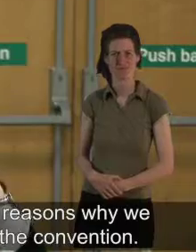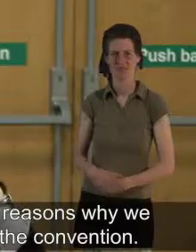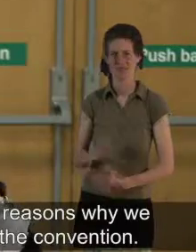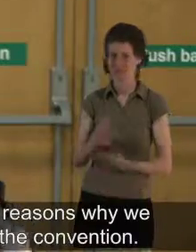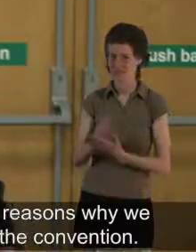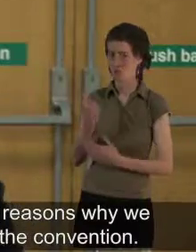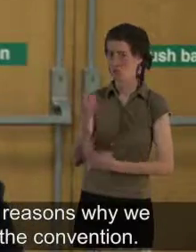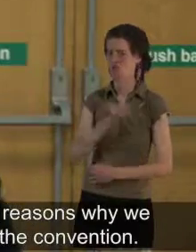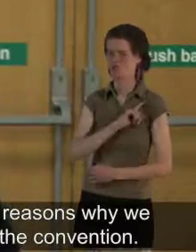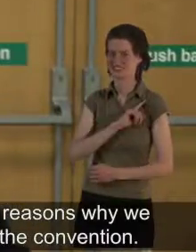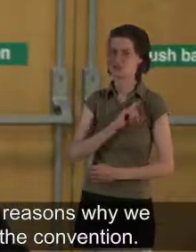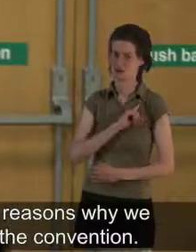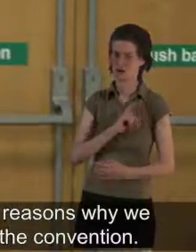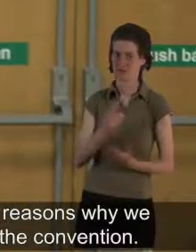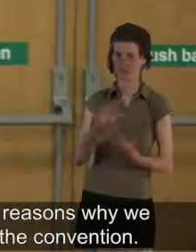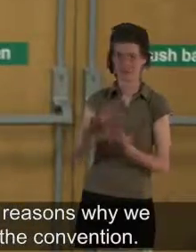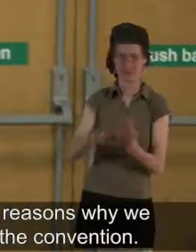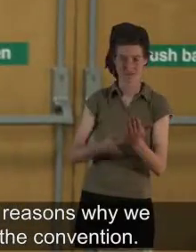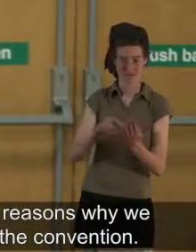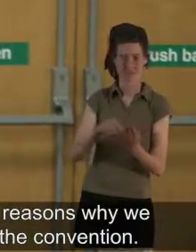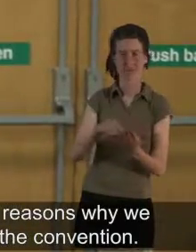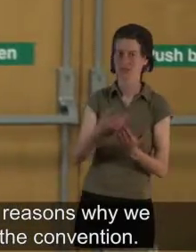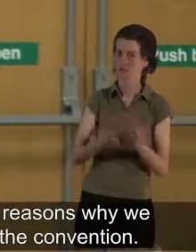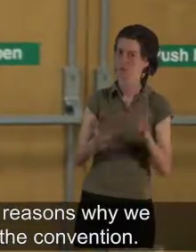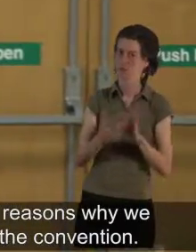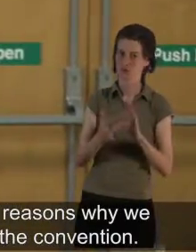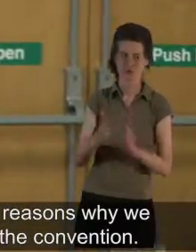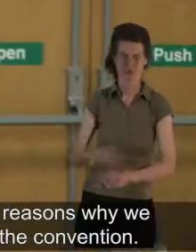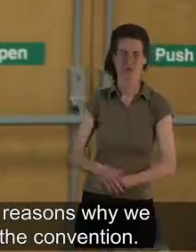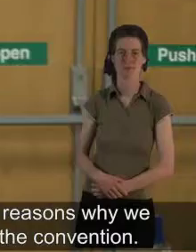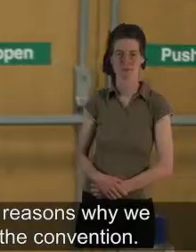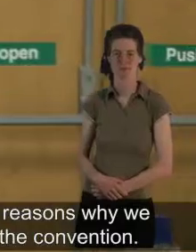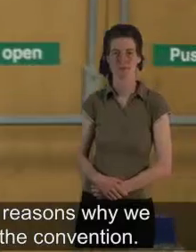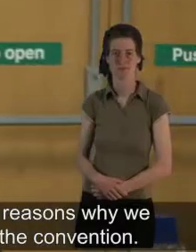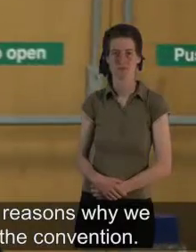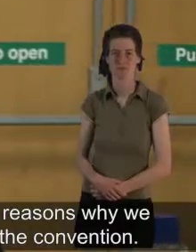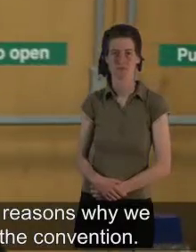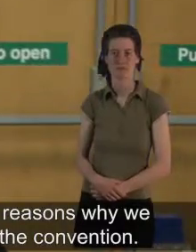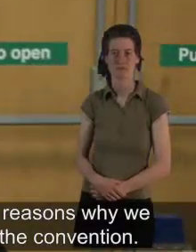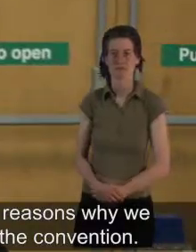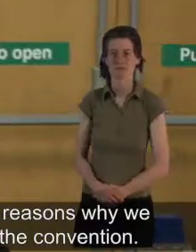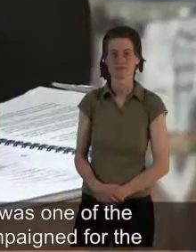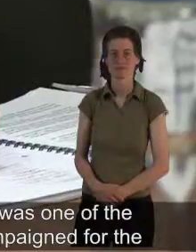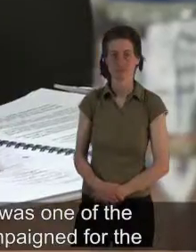And it's one of the reasons why we fought very hard to have this thing in the convention.